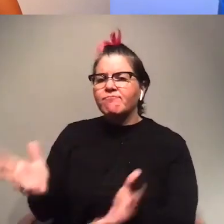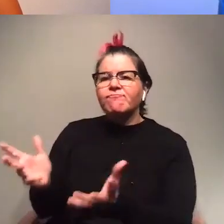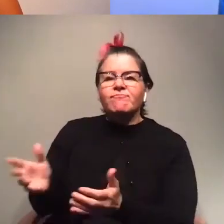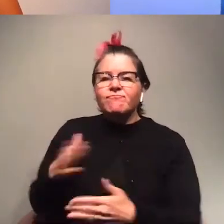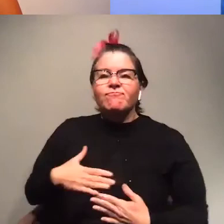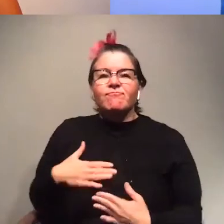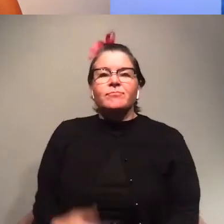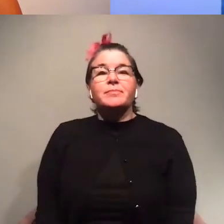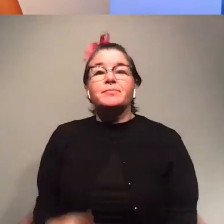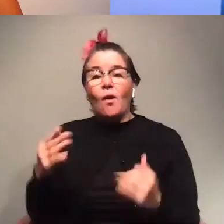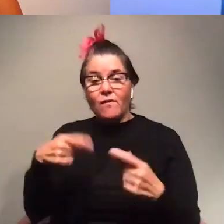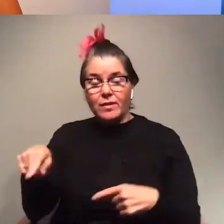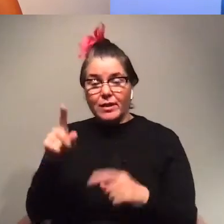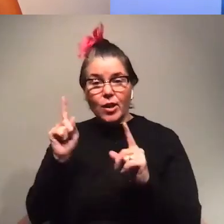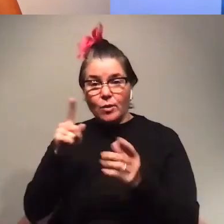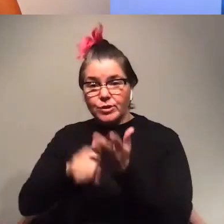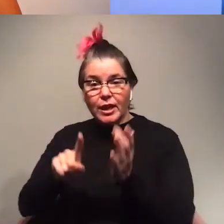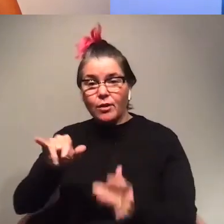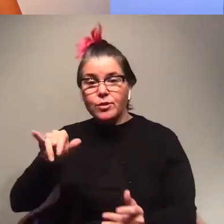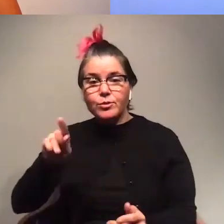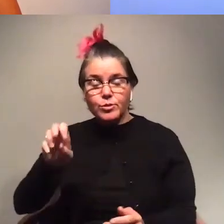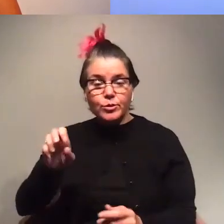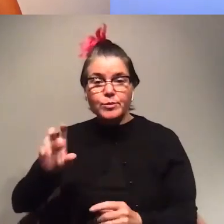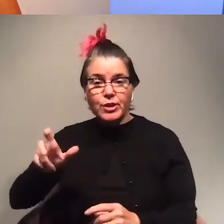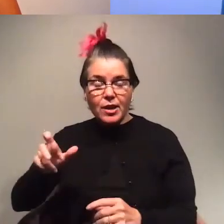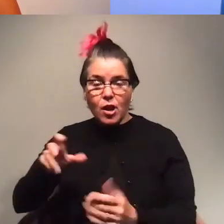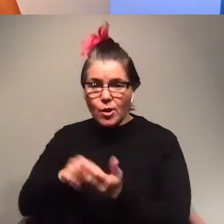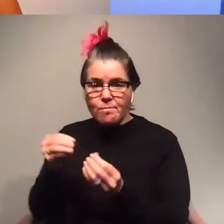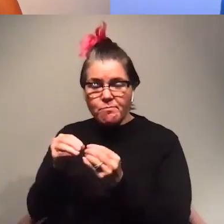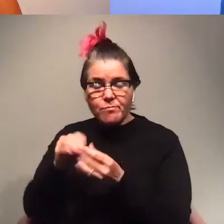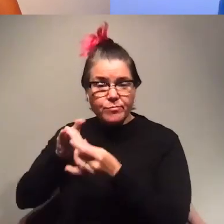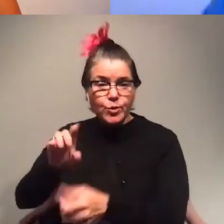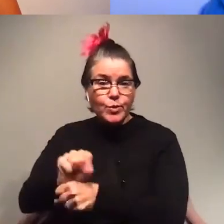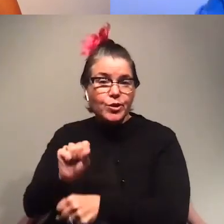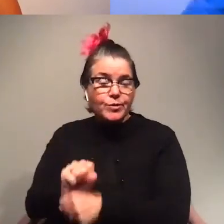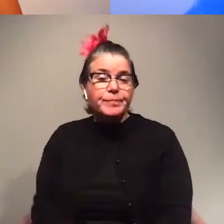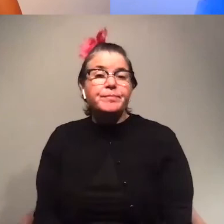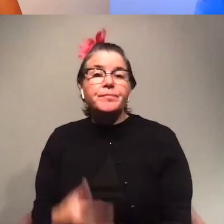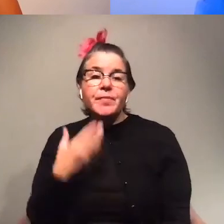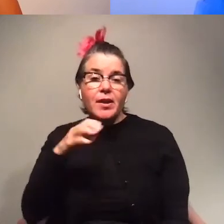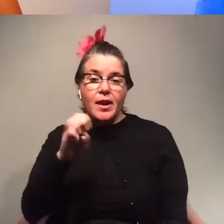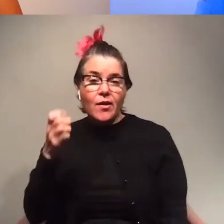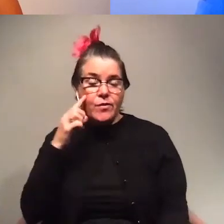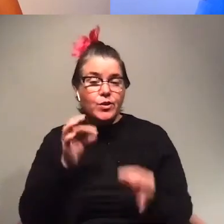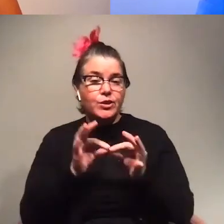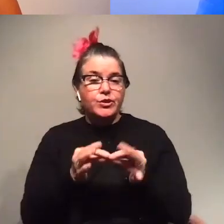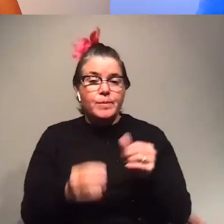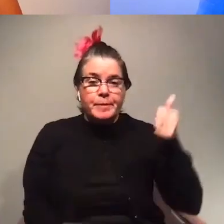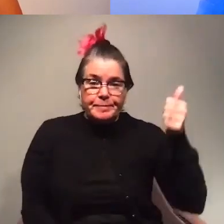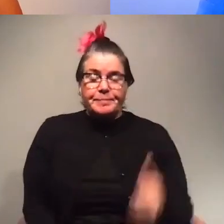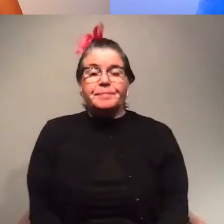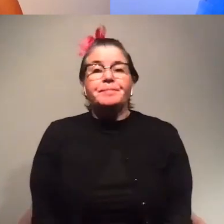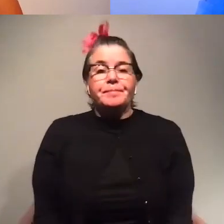today. Hopefully everyone can go check out your YouTube channel too and learn more about your work. And thanks again, Erin, for being on translating. We appreciate